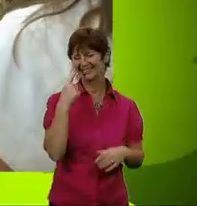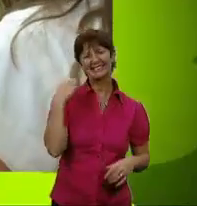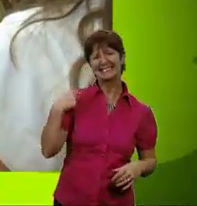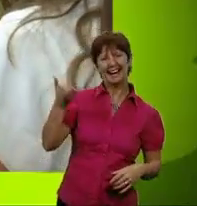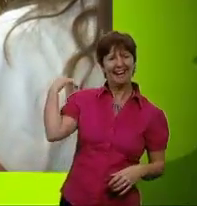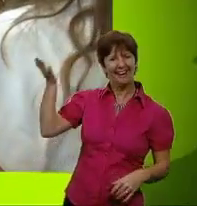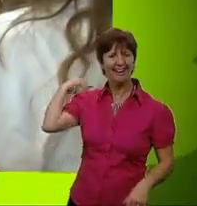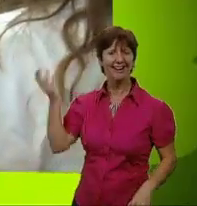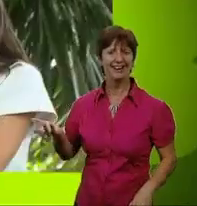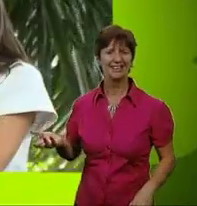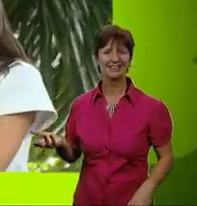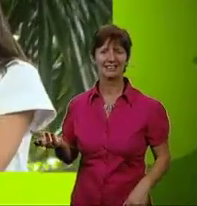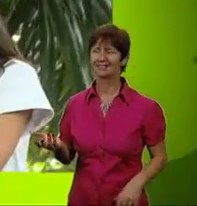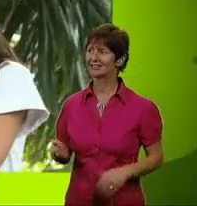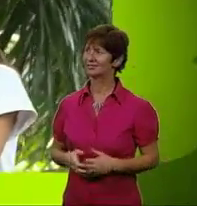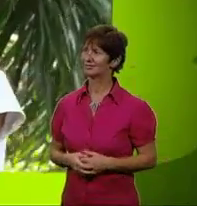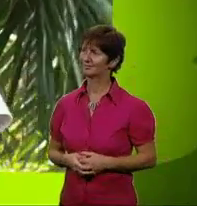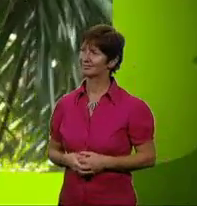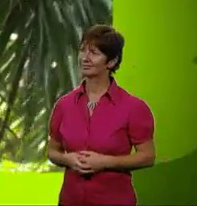yesterday's girl.